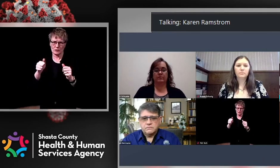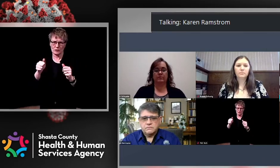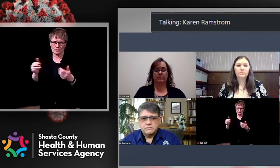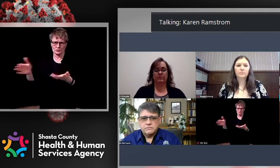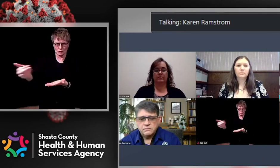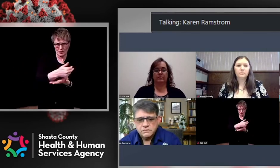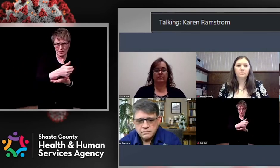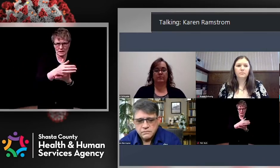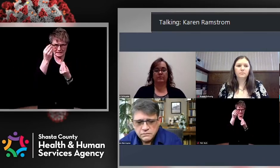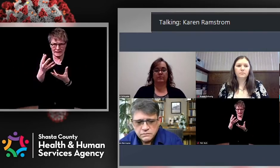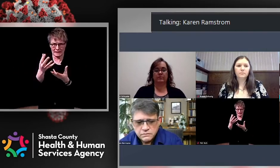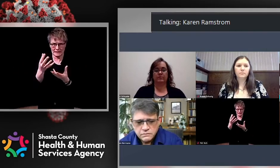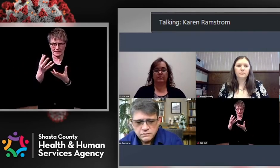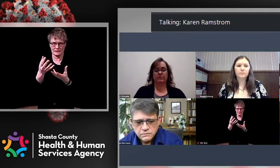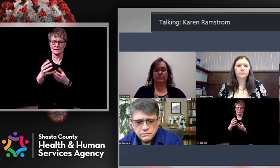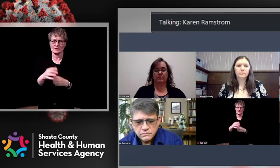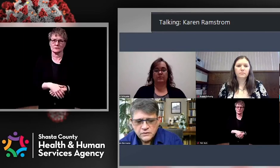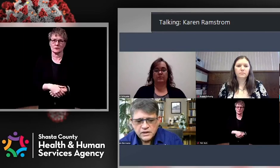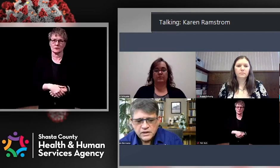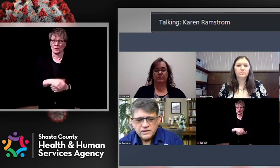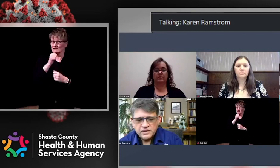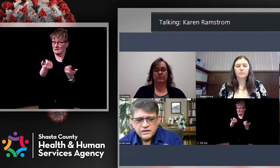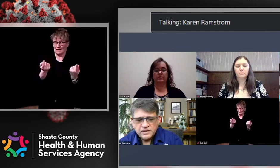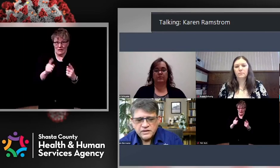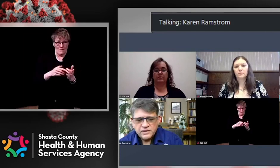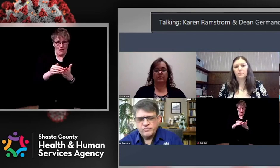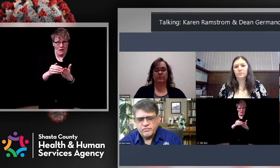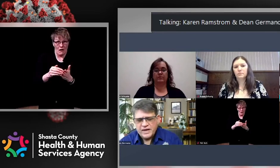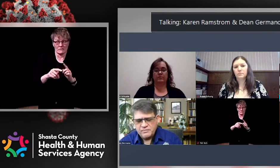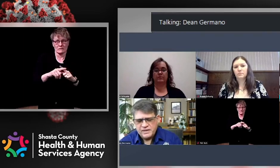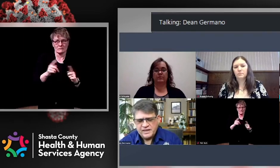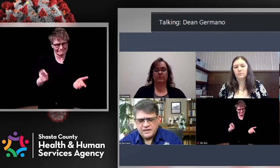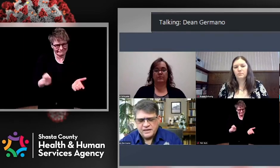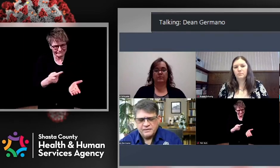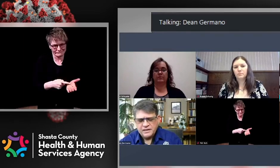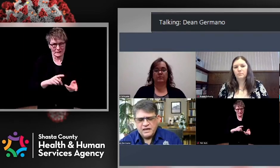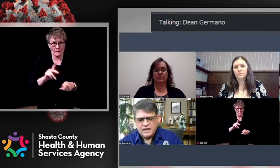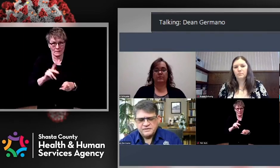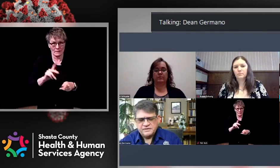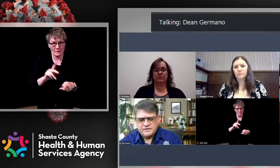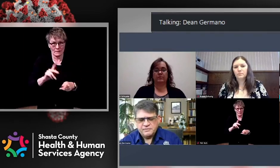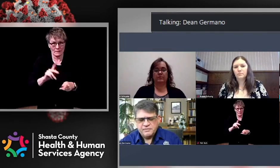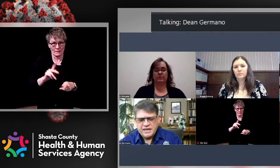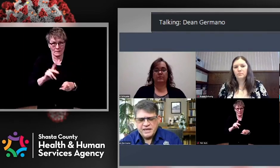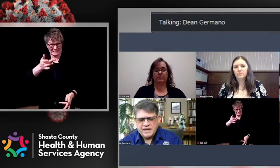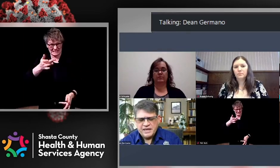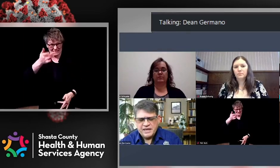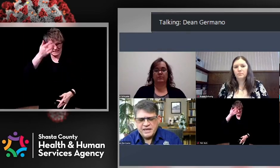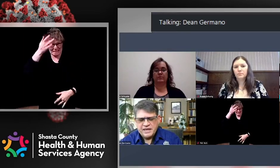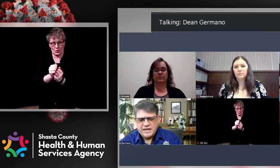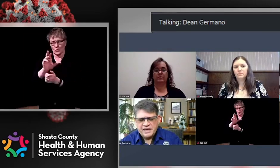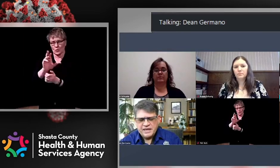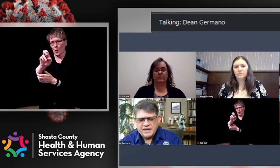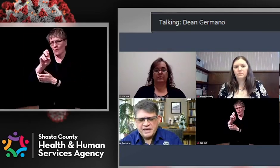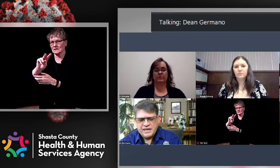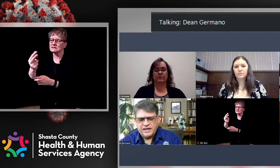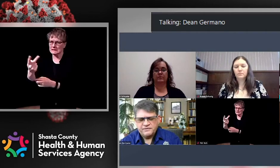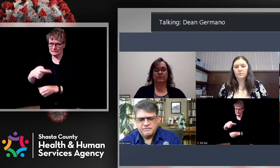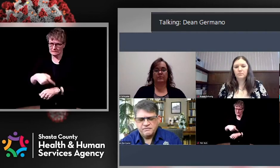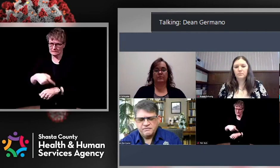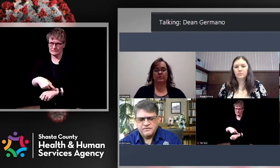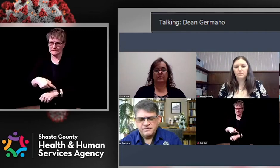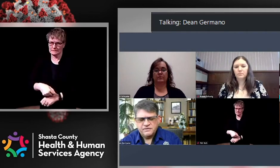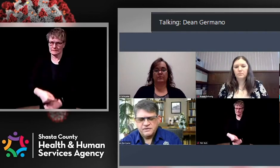can, but those are the recommendations right now. Thank you. You just reminded me, the medical providers out there,